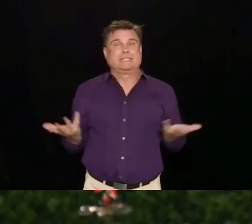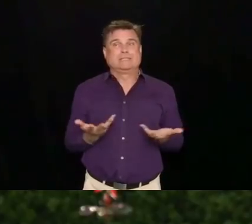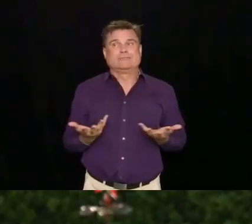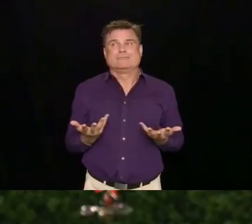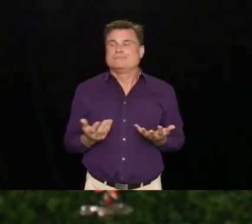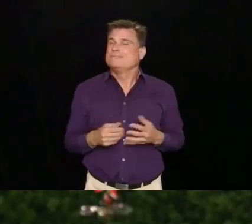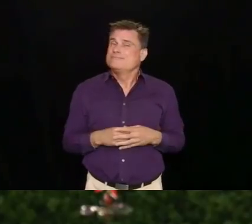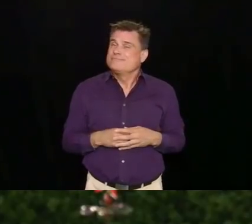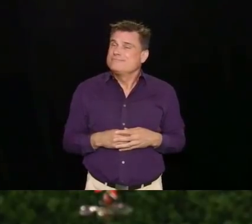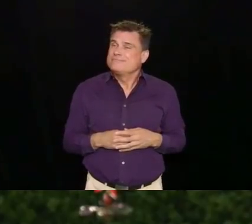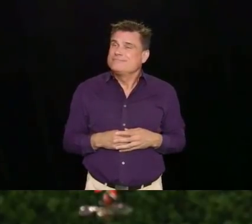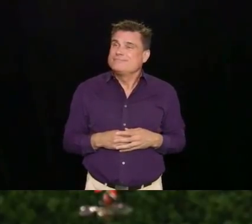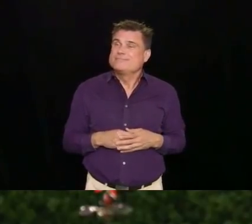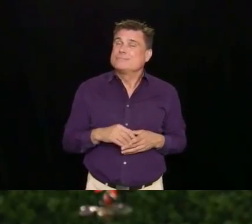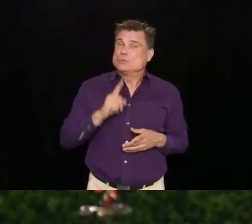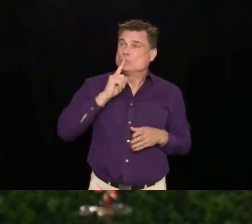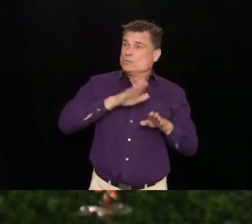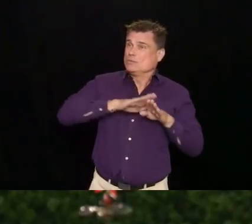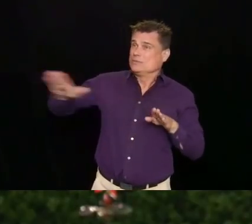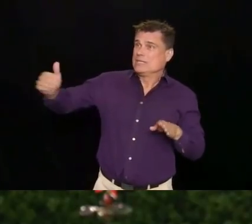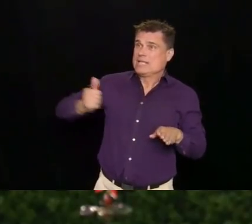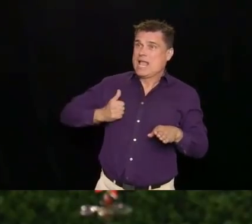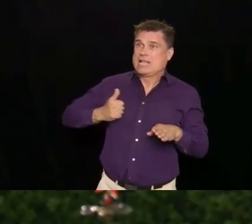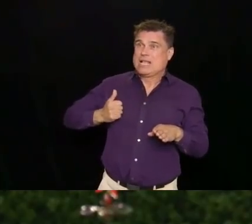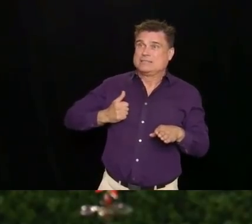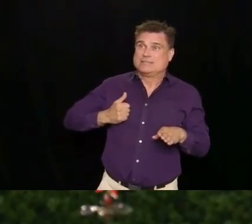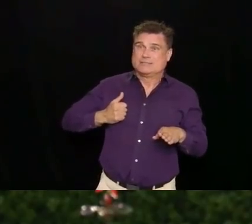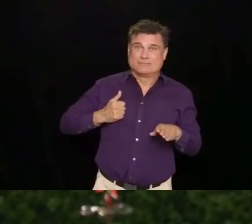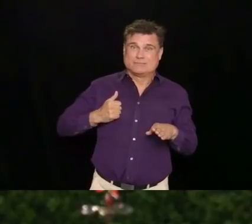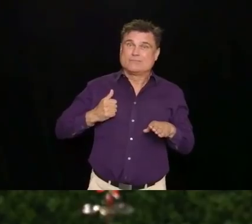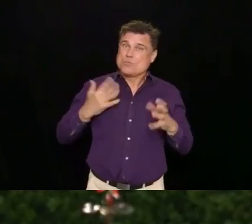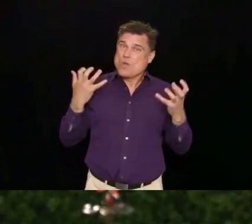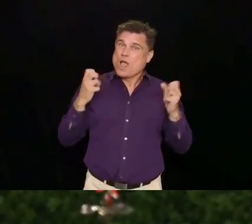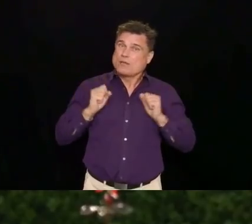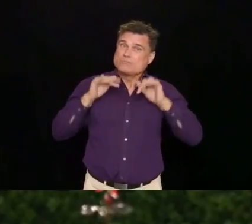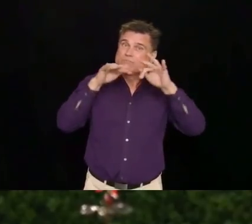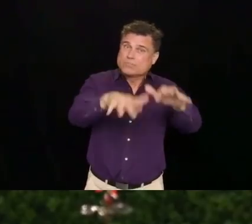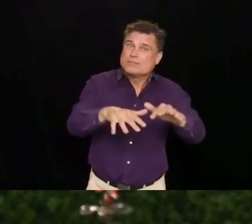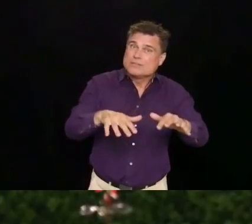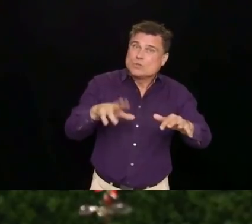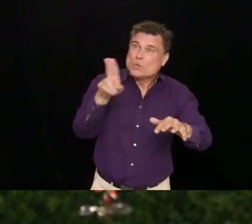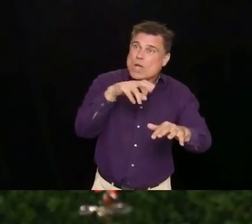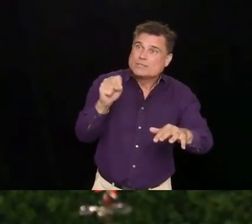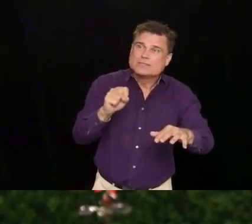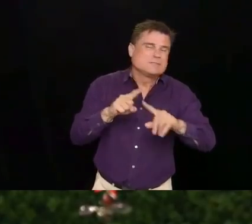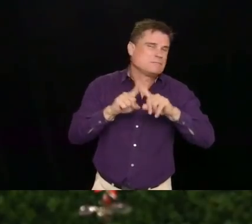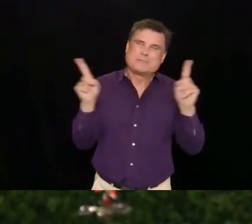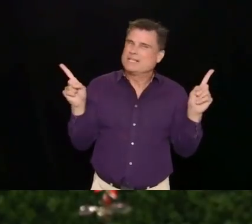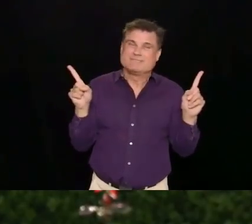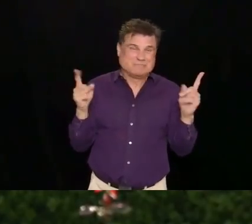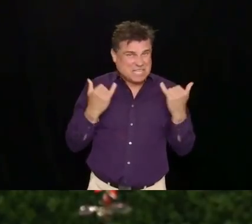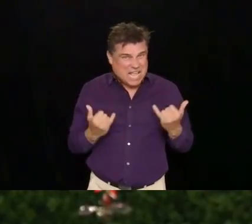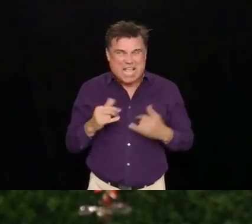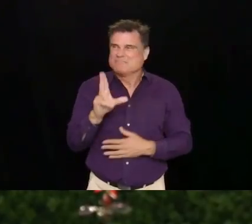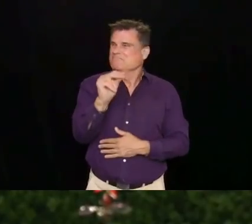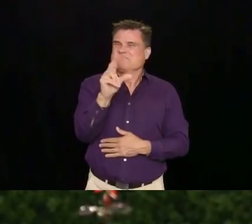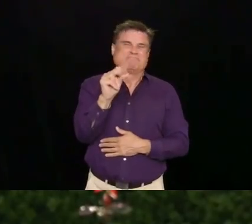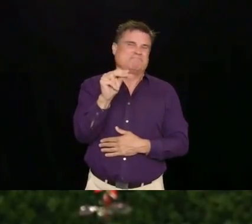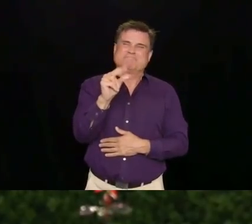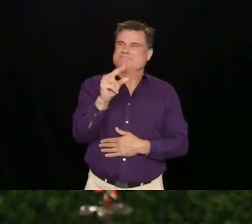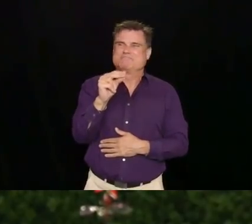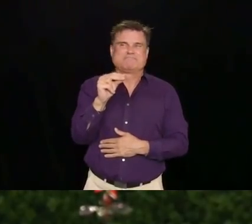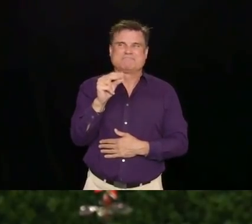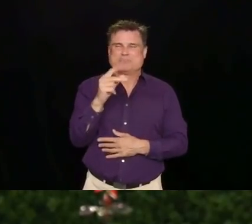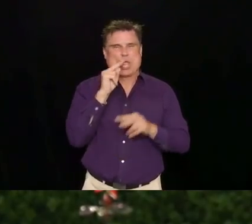of Canadians traveling to the United States. Neither is possible right now given the circumstances in the United States. And so